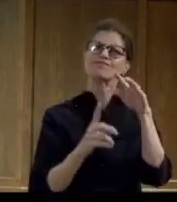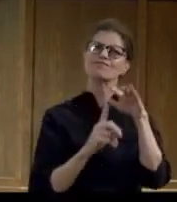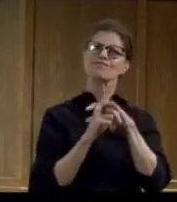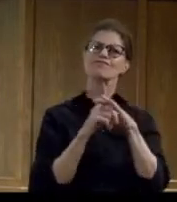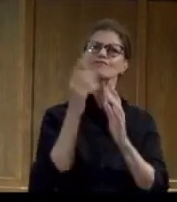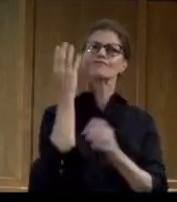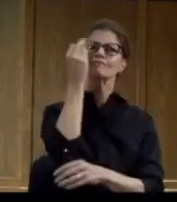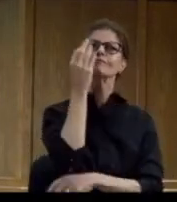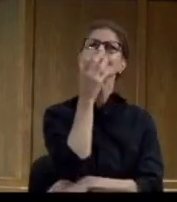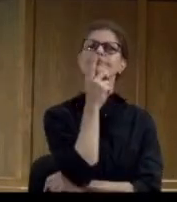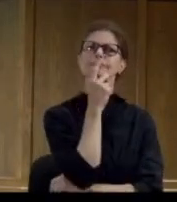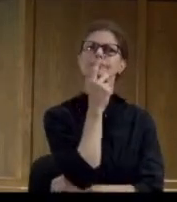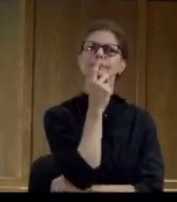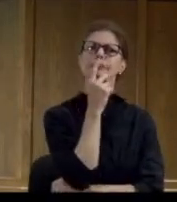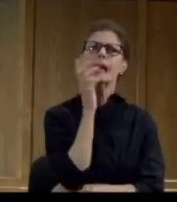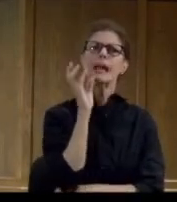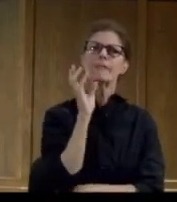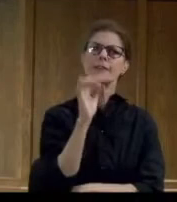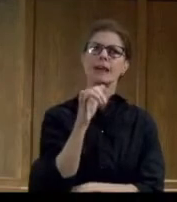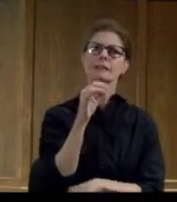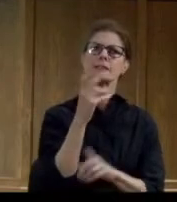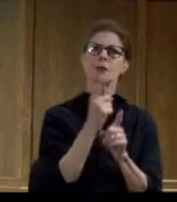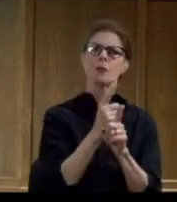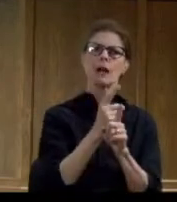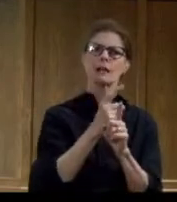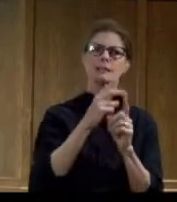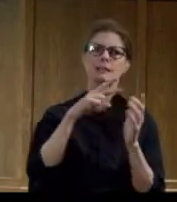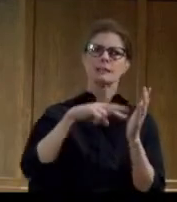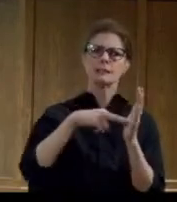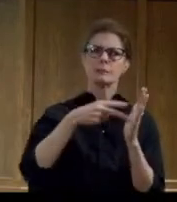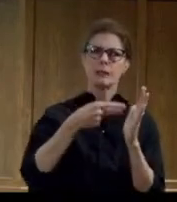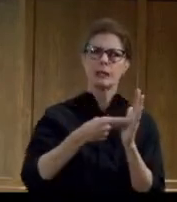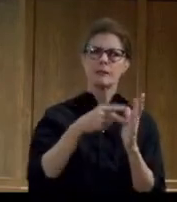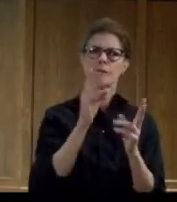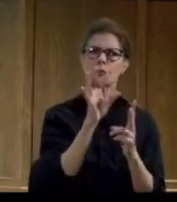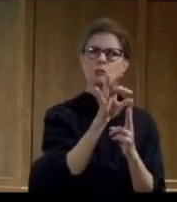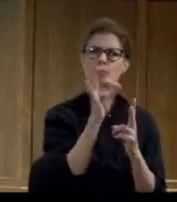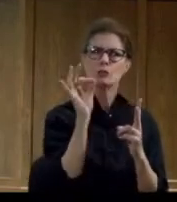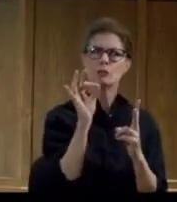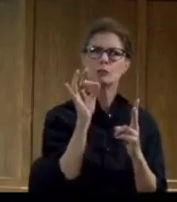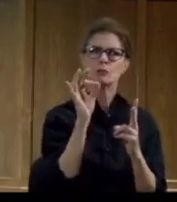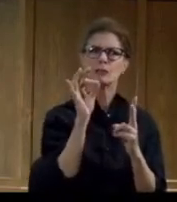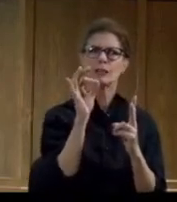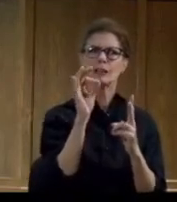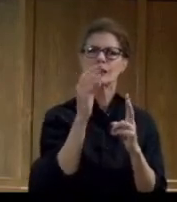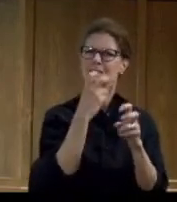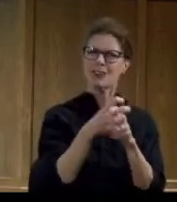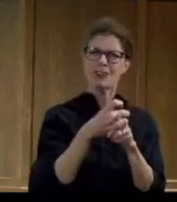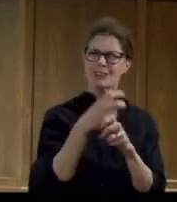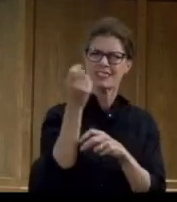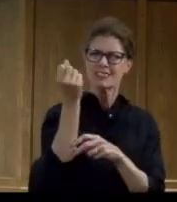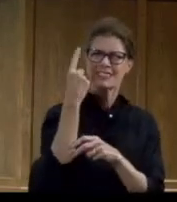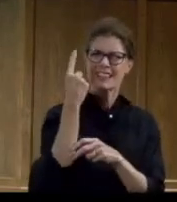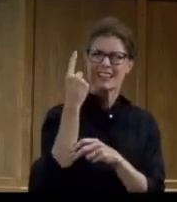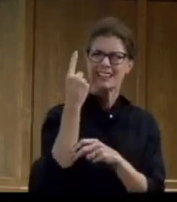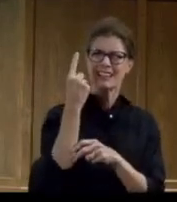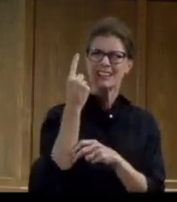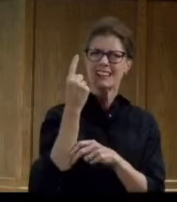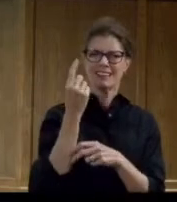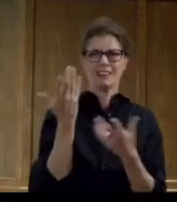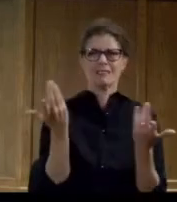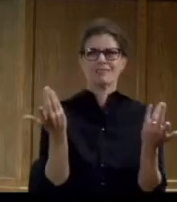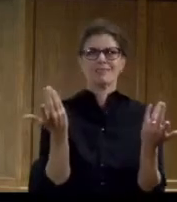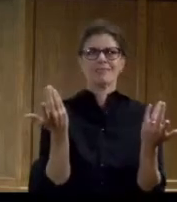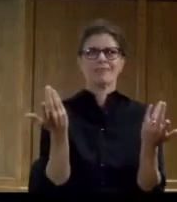if that definition of the word choose is the right definition to read into this text, then what that means is, like, what's